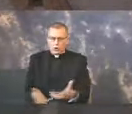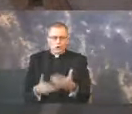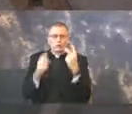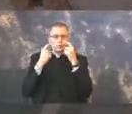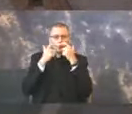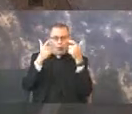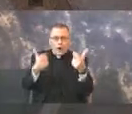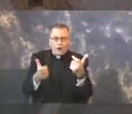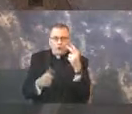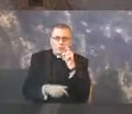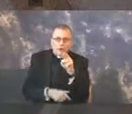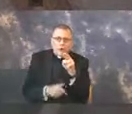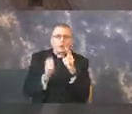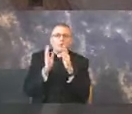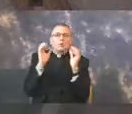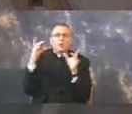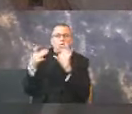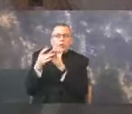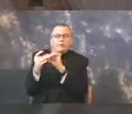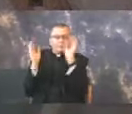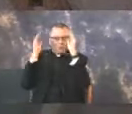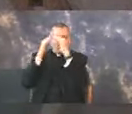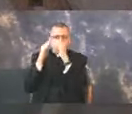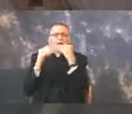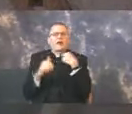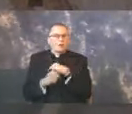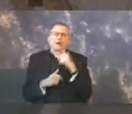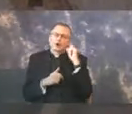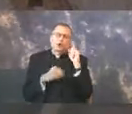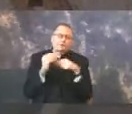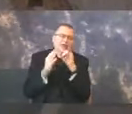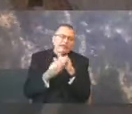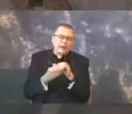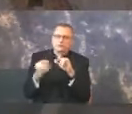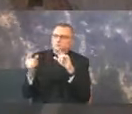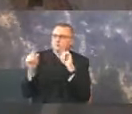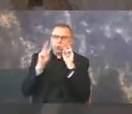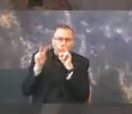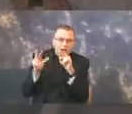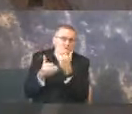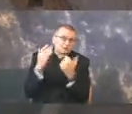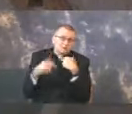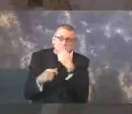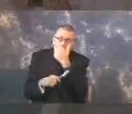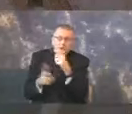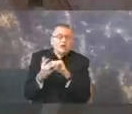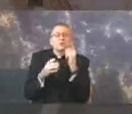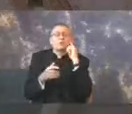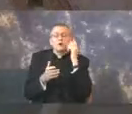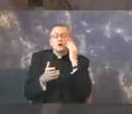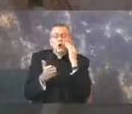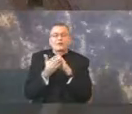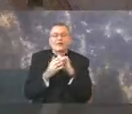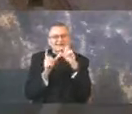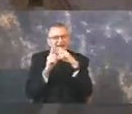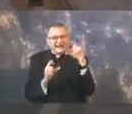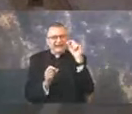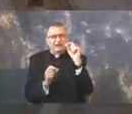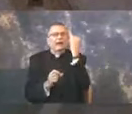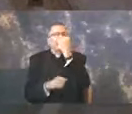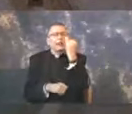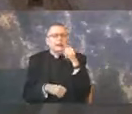commentary. Of course, we're all very familiar with the tragic situation in Italy, the frightful stories and the